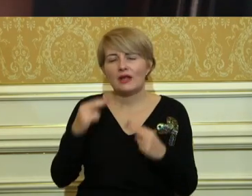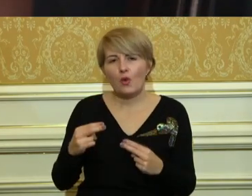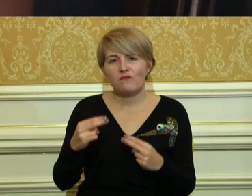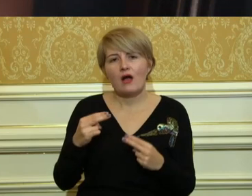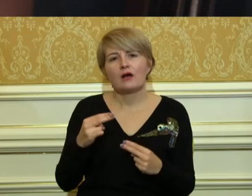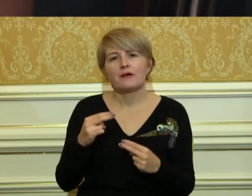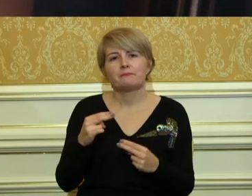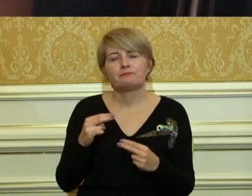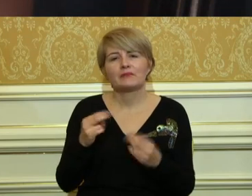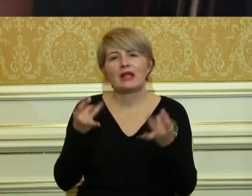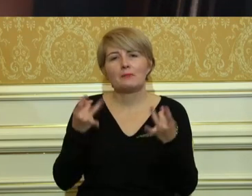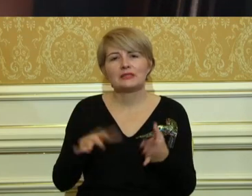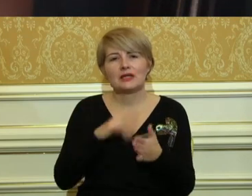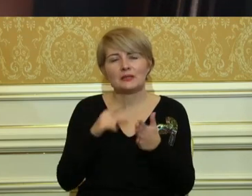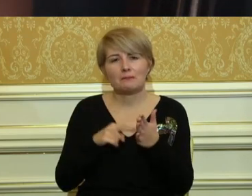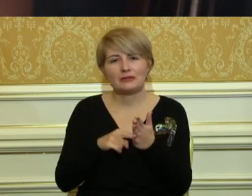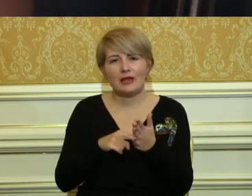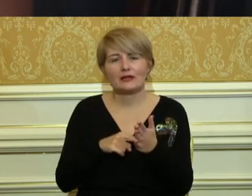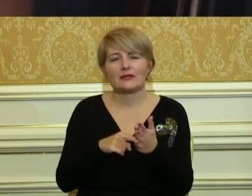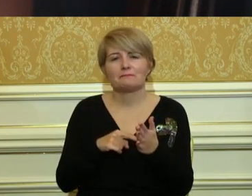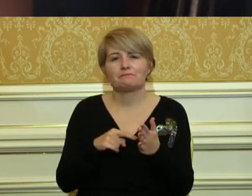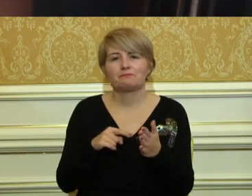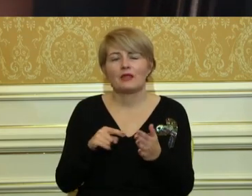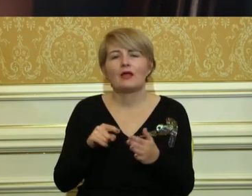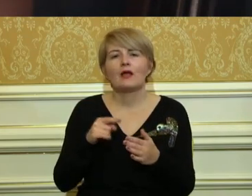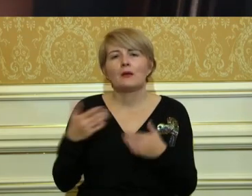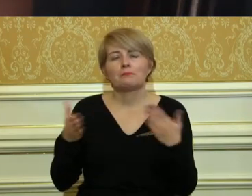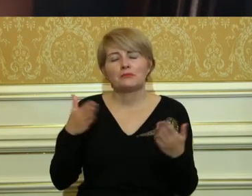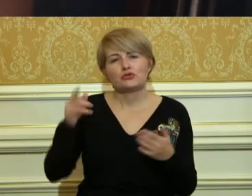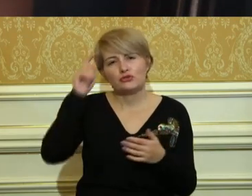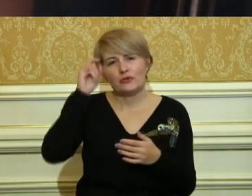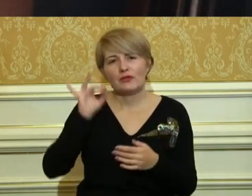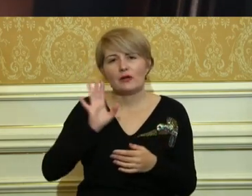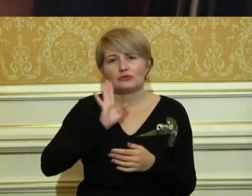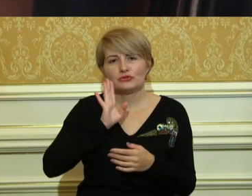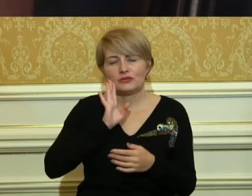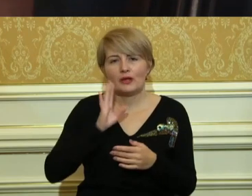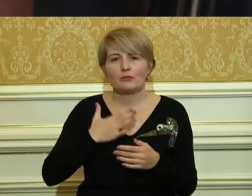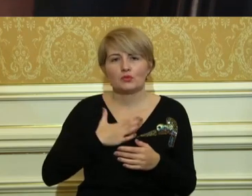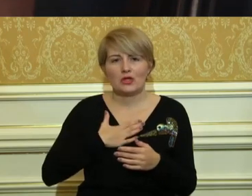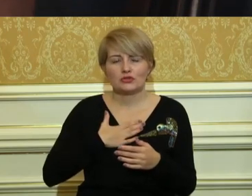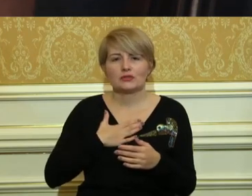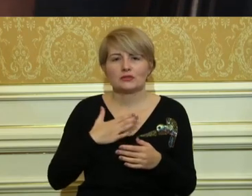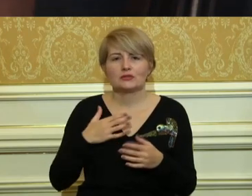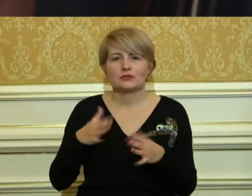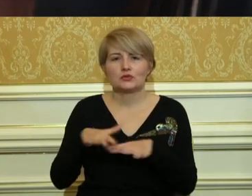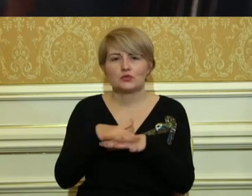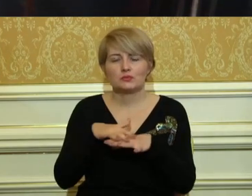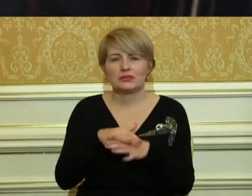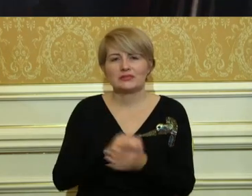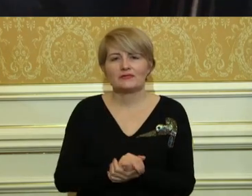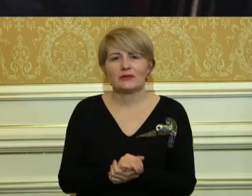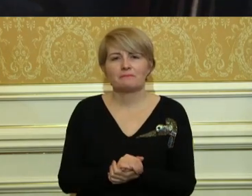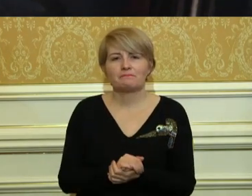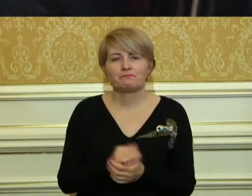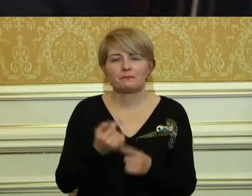a speech before you. And I am paying a lot of attention to the gender issues and the gender equality between men and